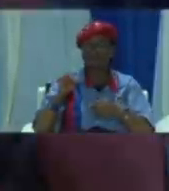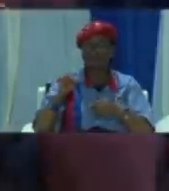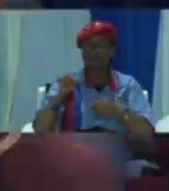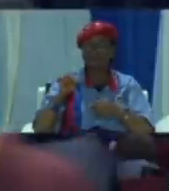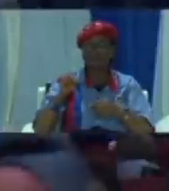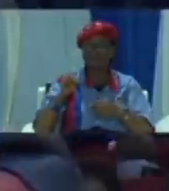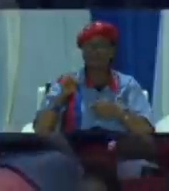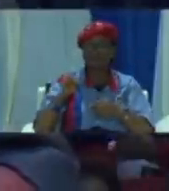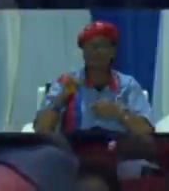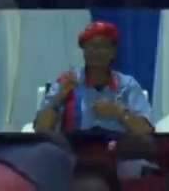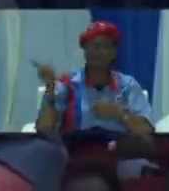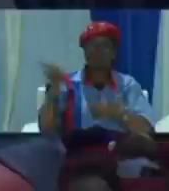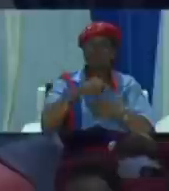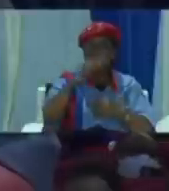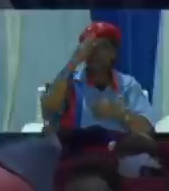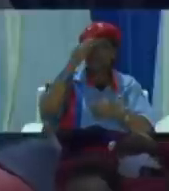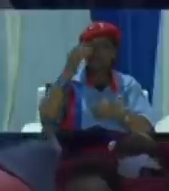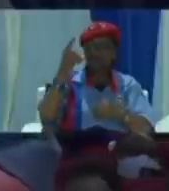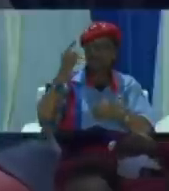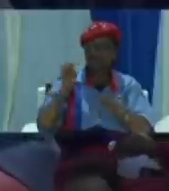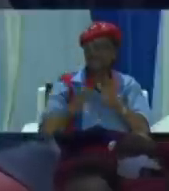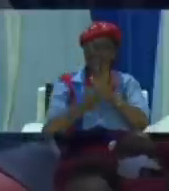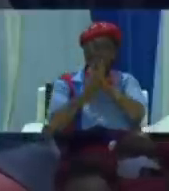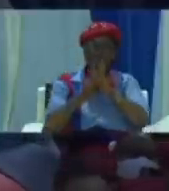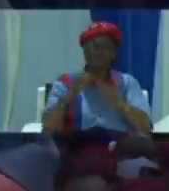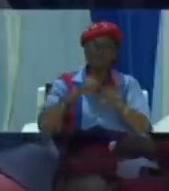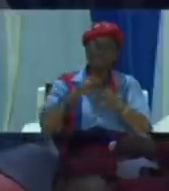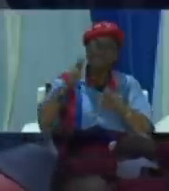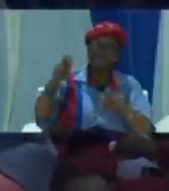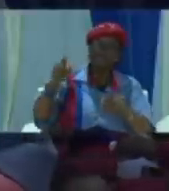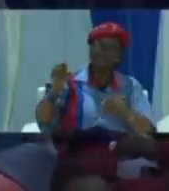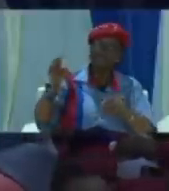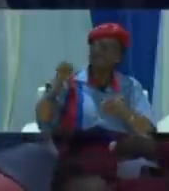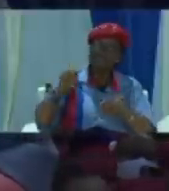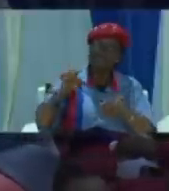know, for example, in Genesis chapter